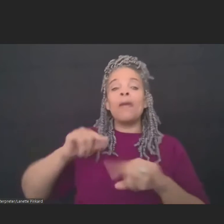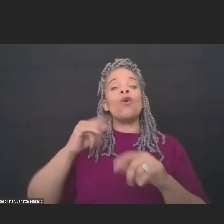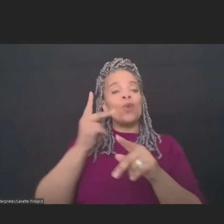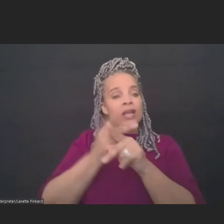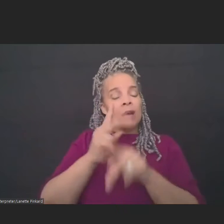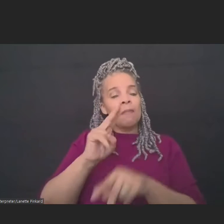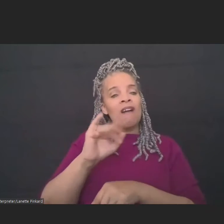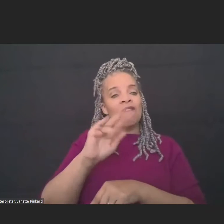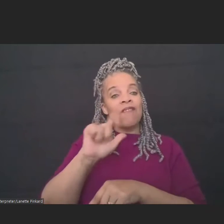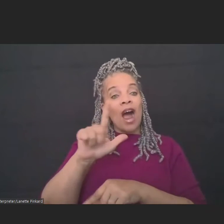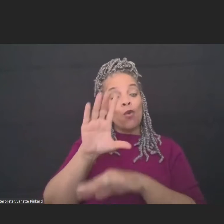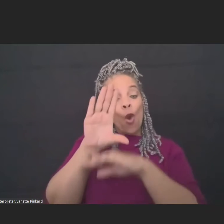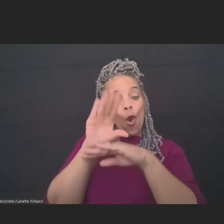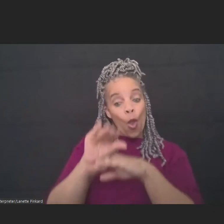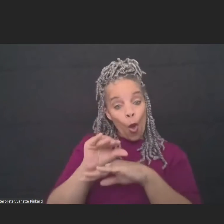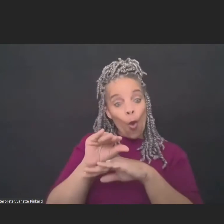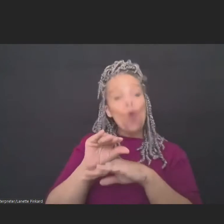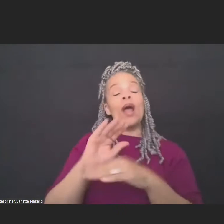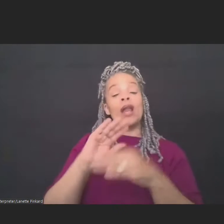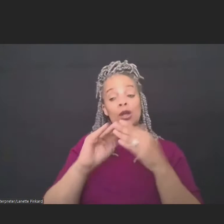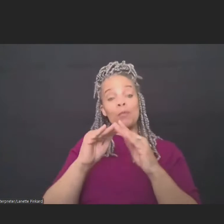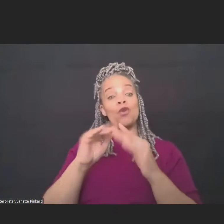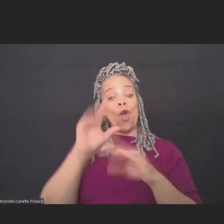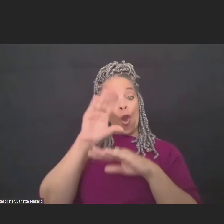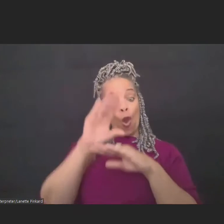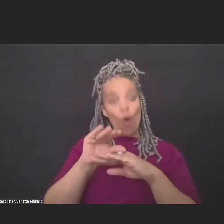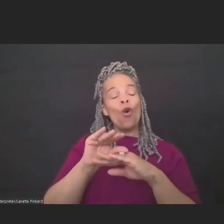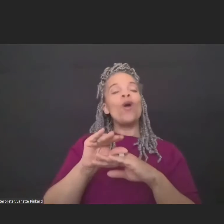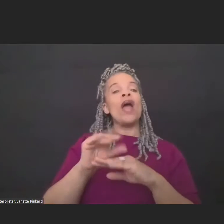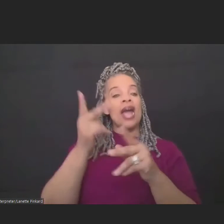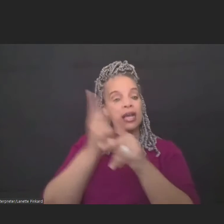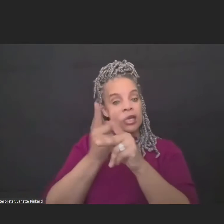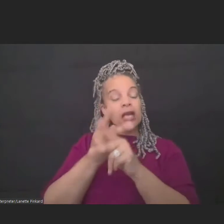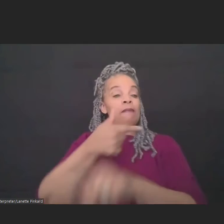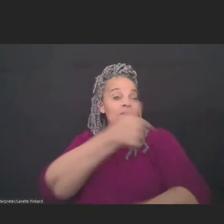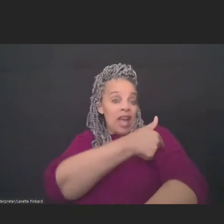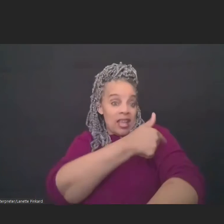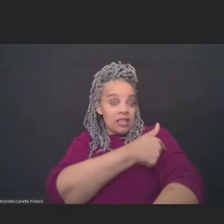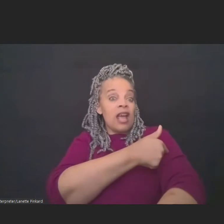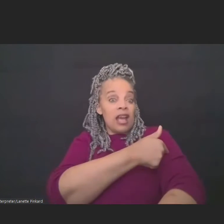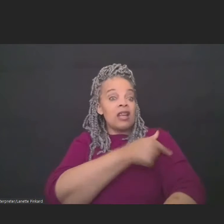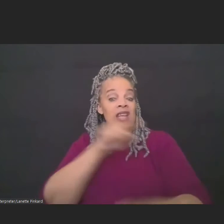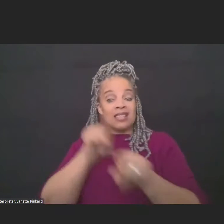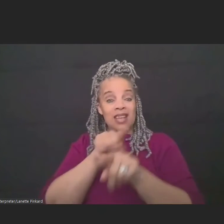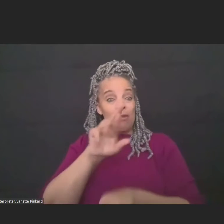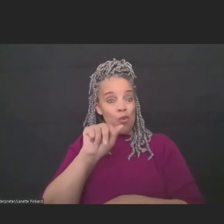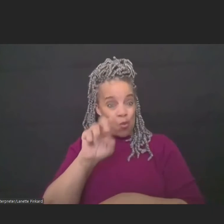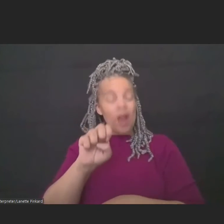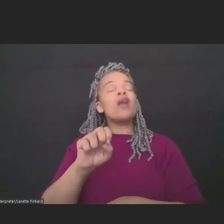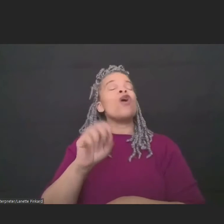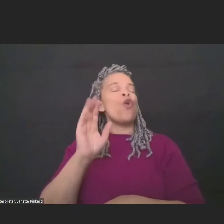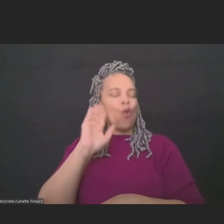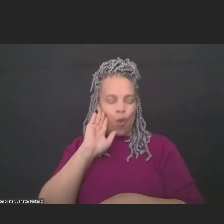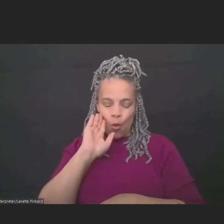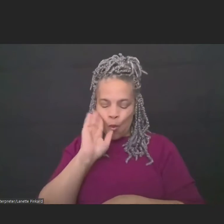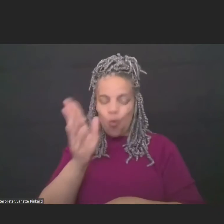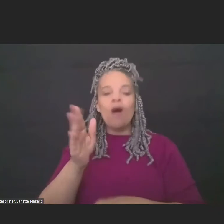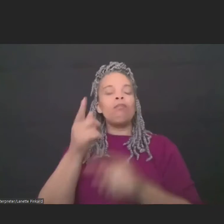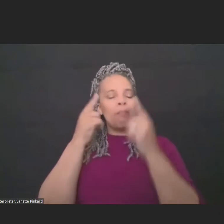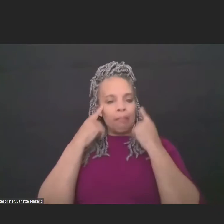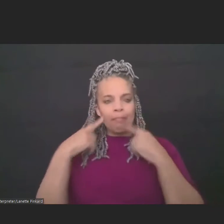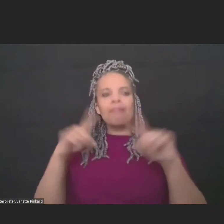in our community this low and continue to vaccinate at the rate we're vaccinating, we are going to get through this